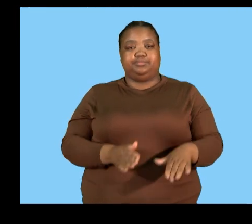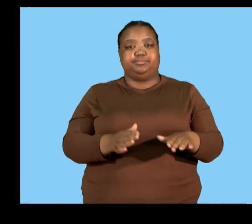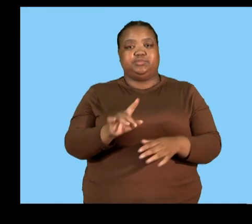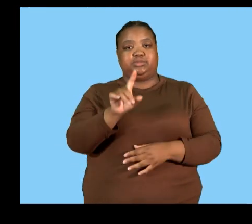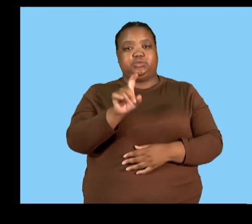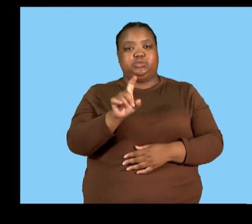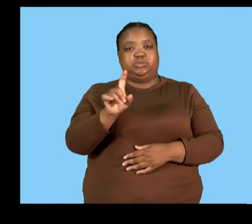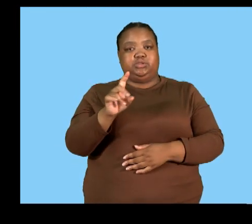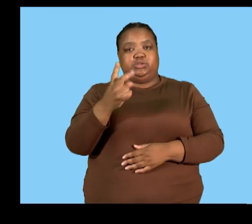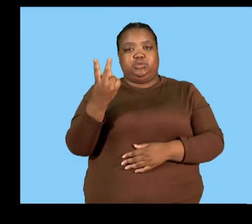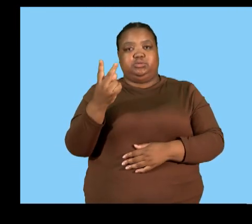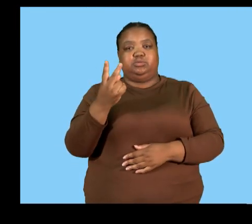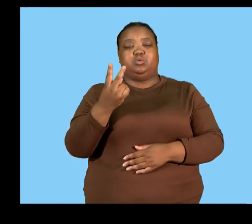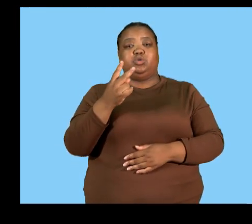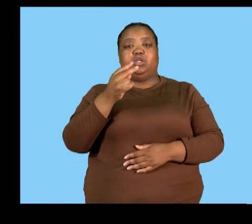question.